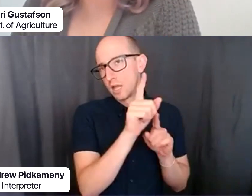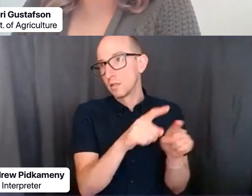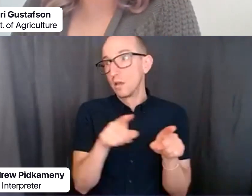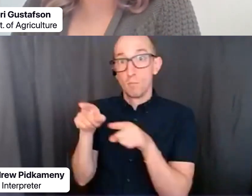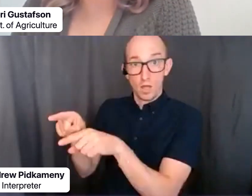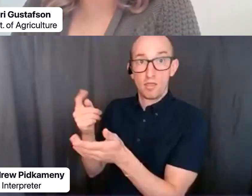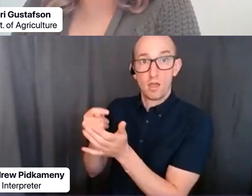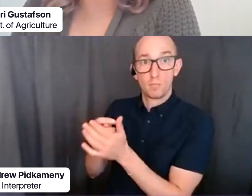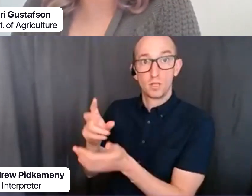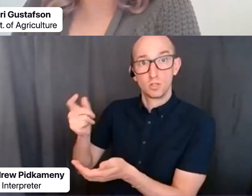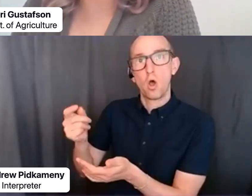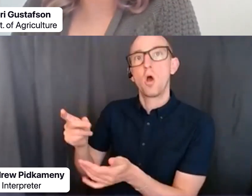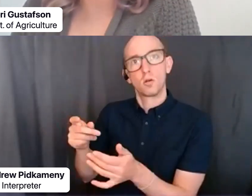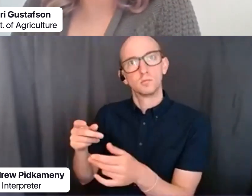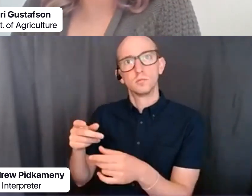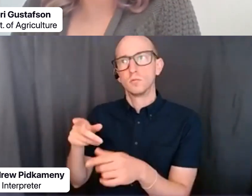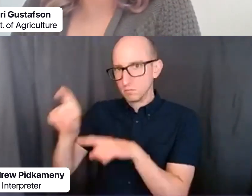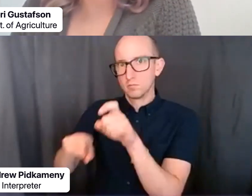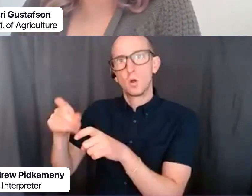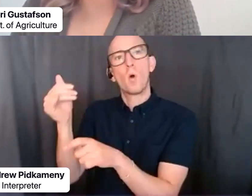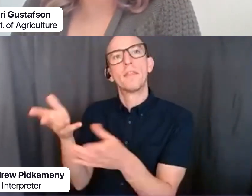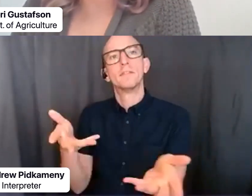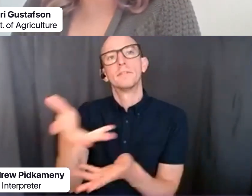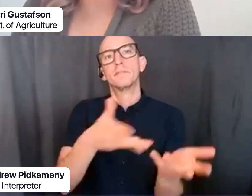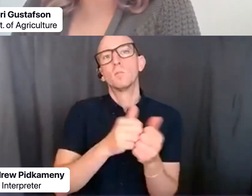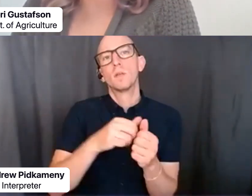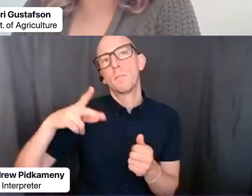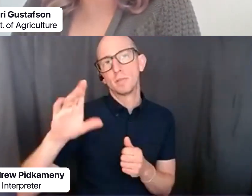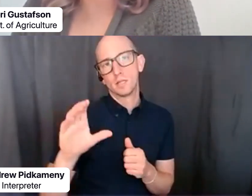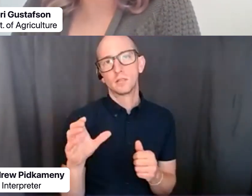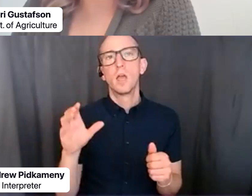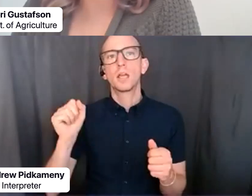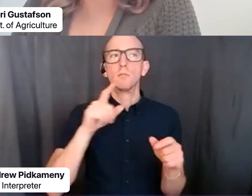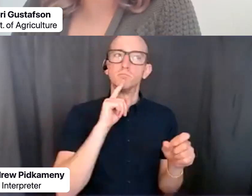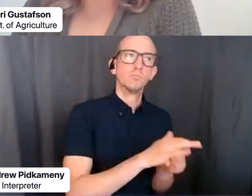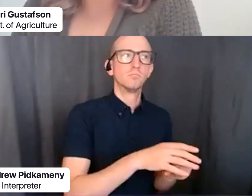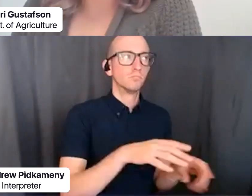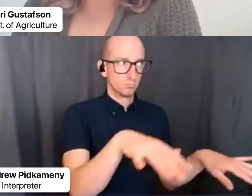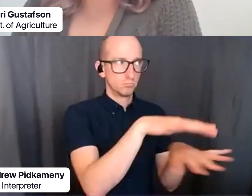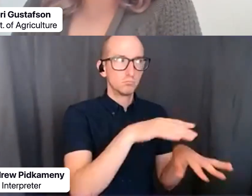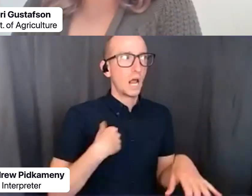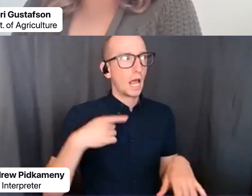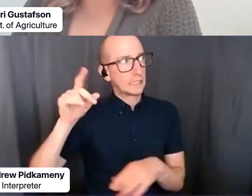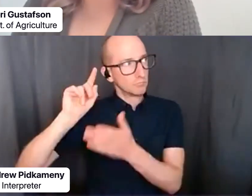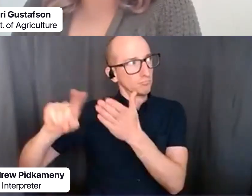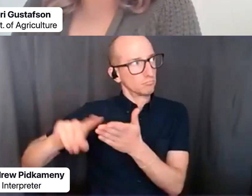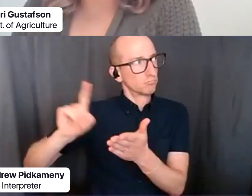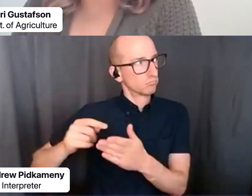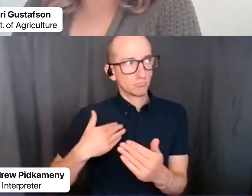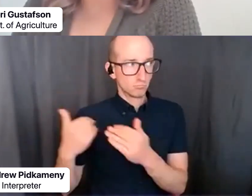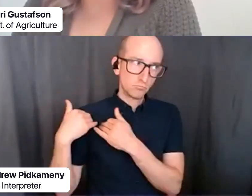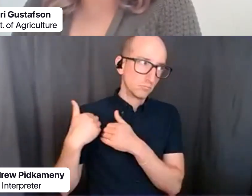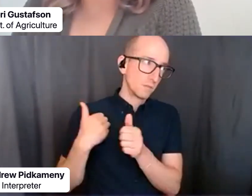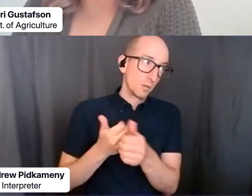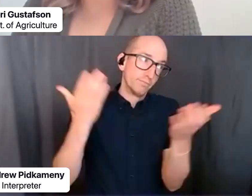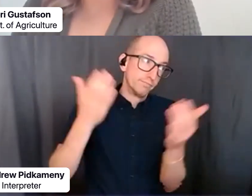So you can just kind of assure people that you have done, kind of due diligence on that